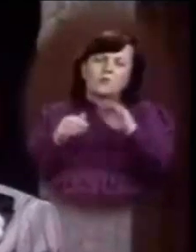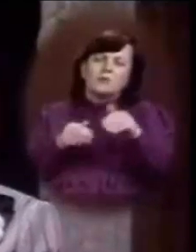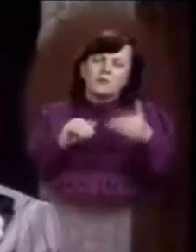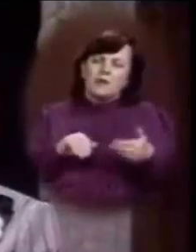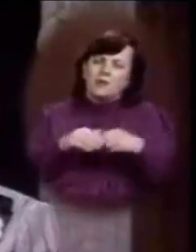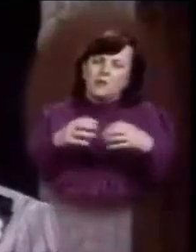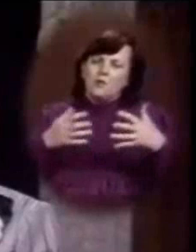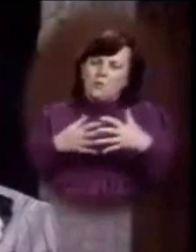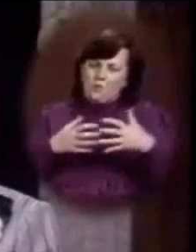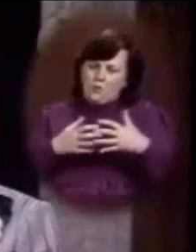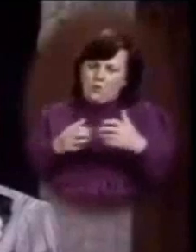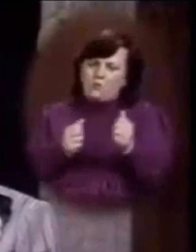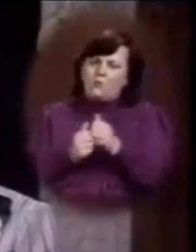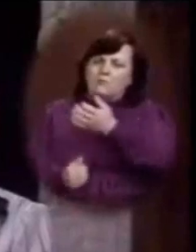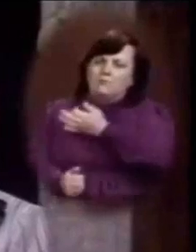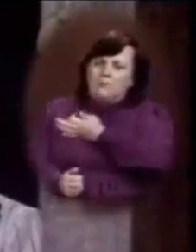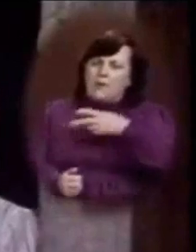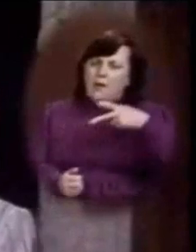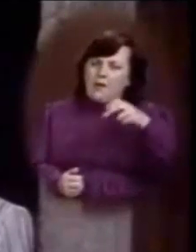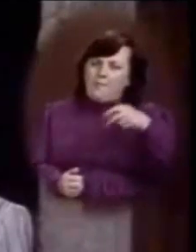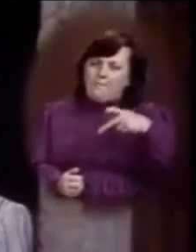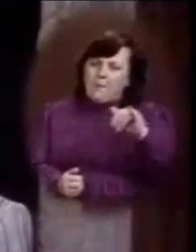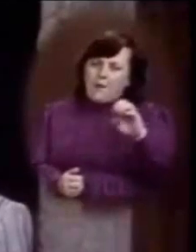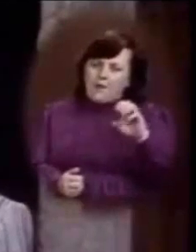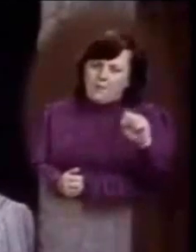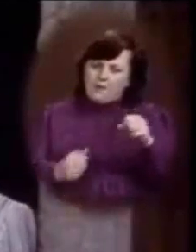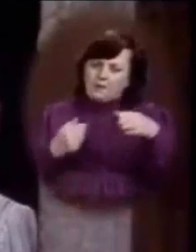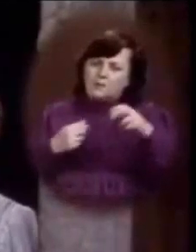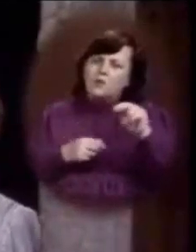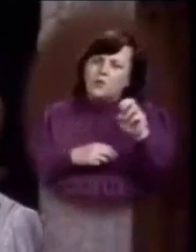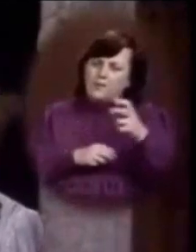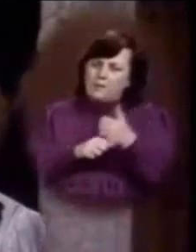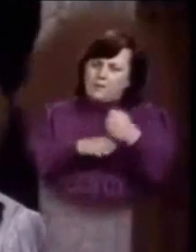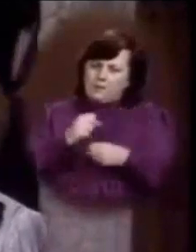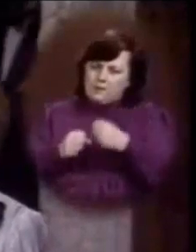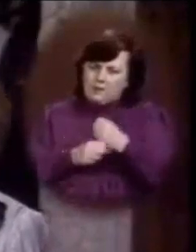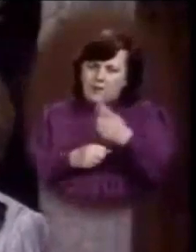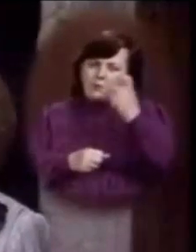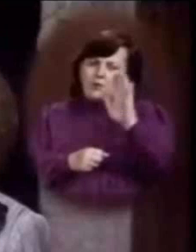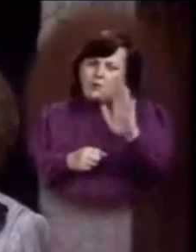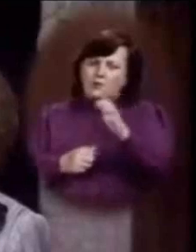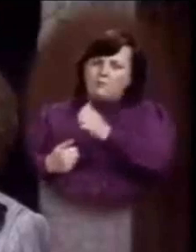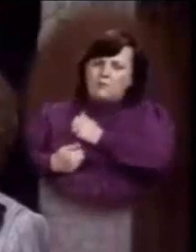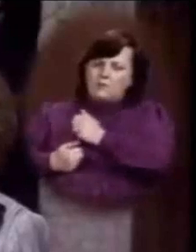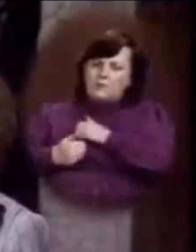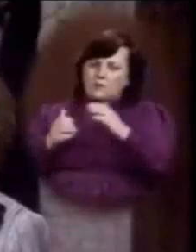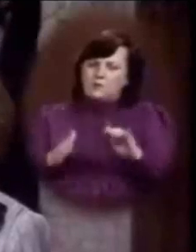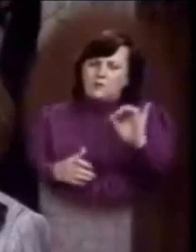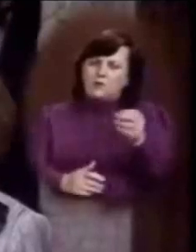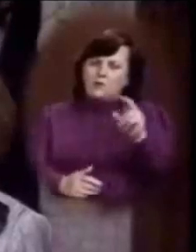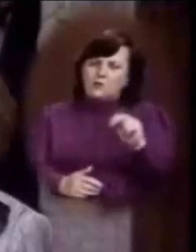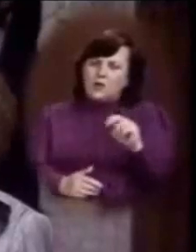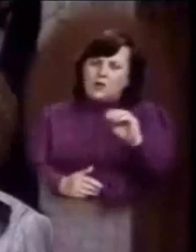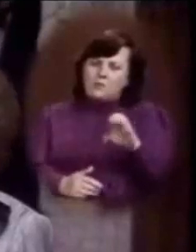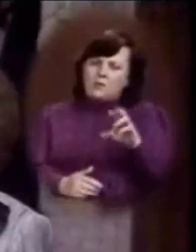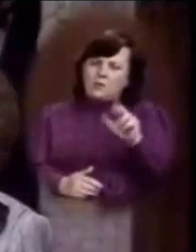wearing poppies every November because a Canadian soldier, Major John McRae, wrote the poem